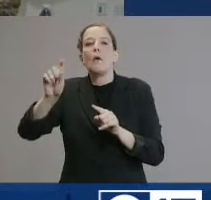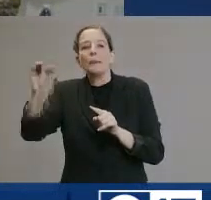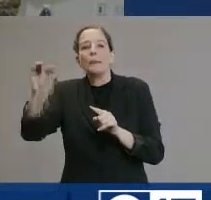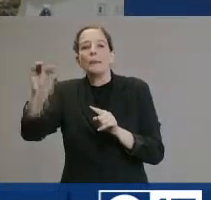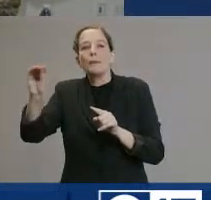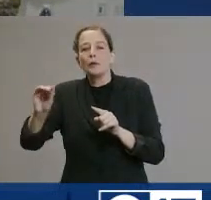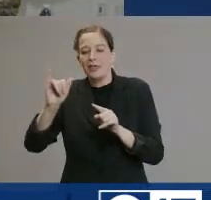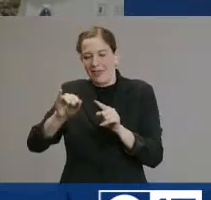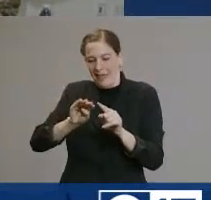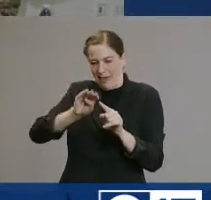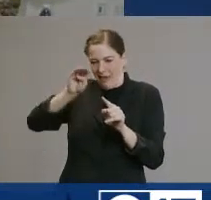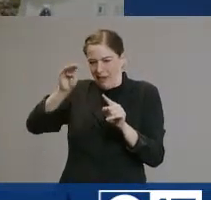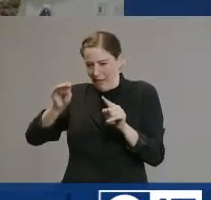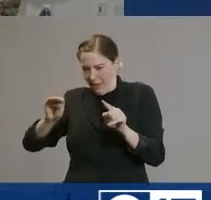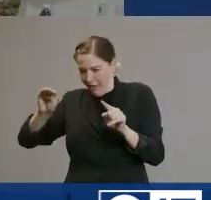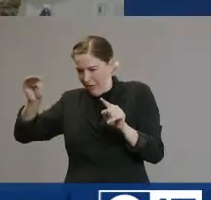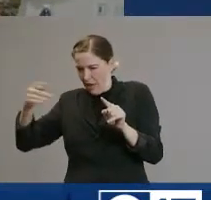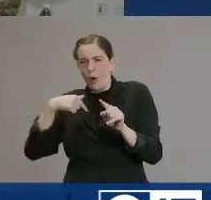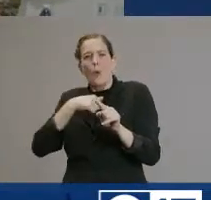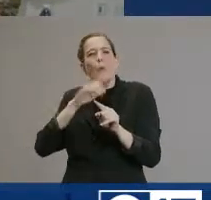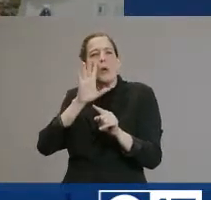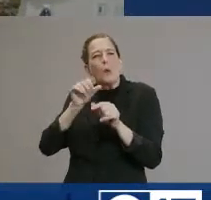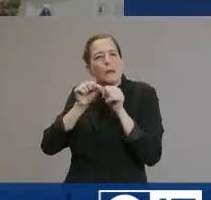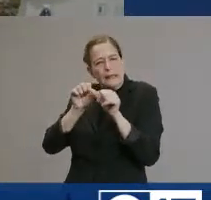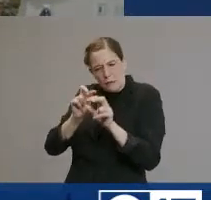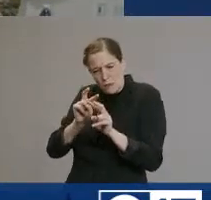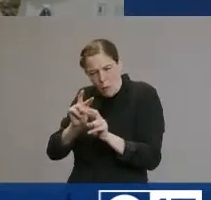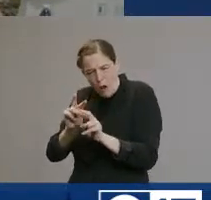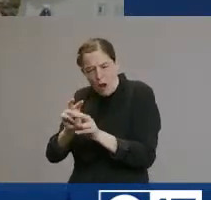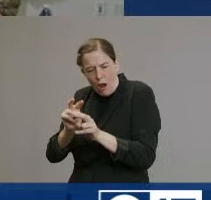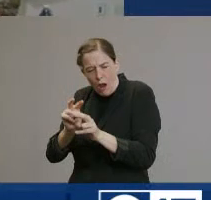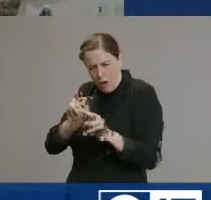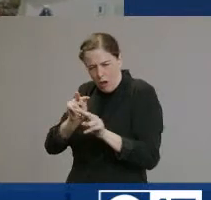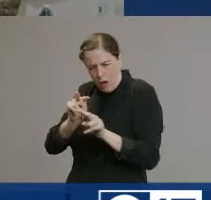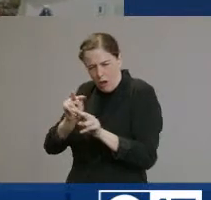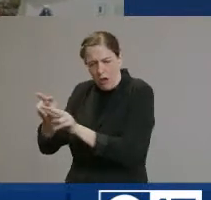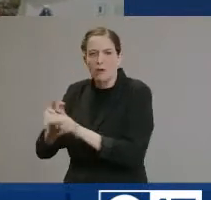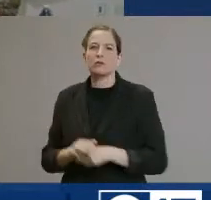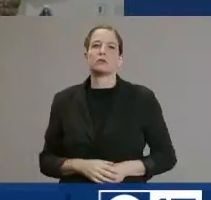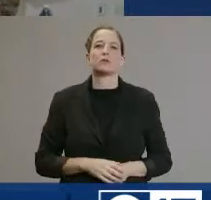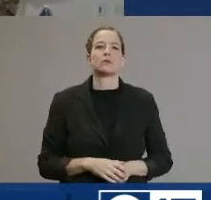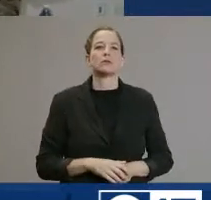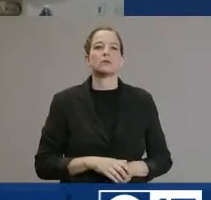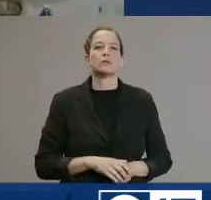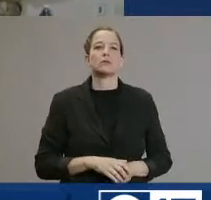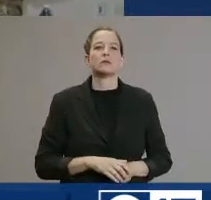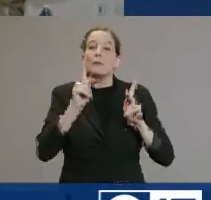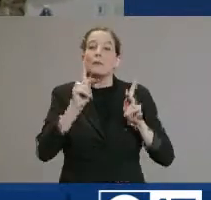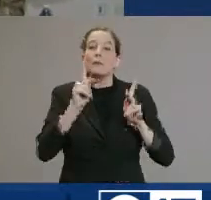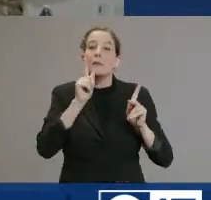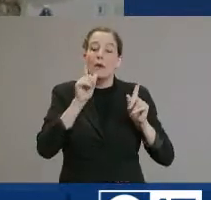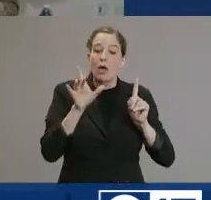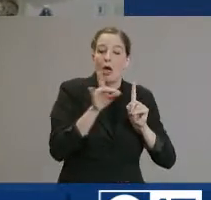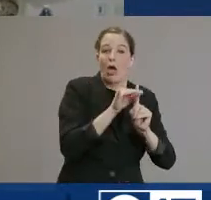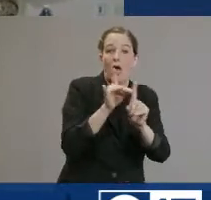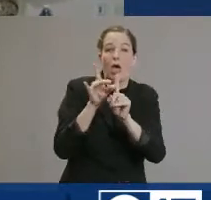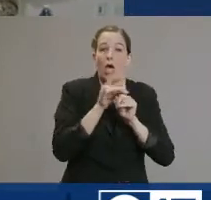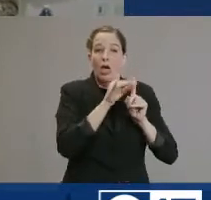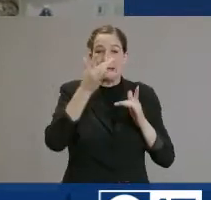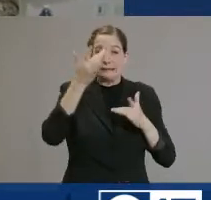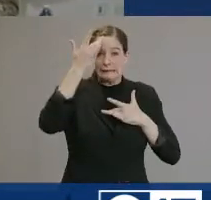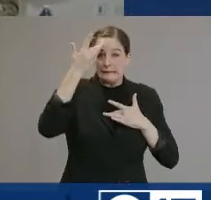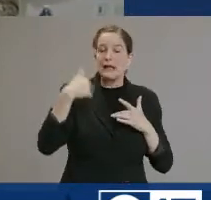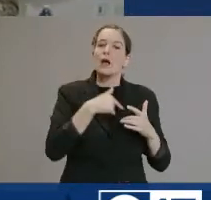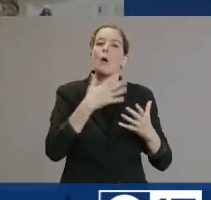Let's talk about cases. We want to see a downward trajectory of documented cases within a 14-day period, or